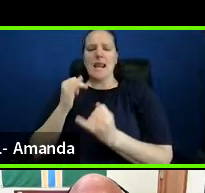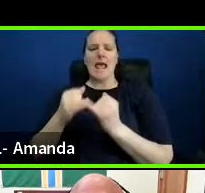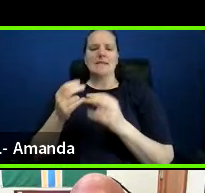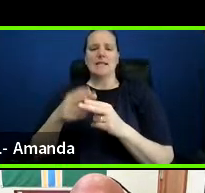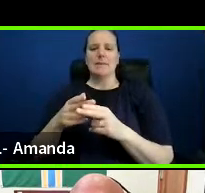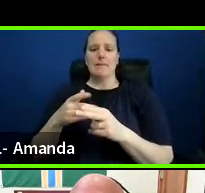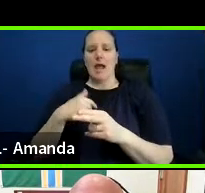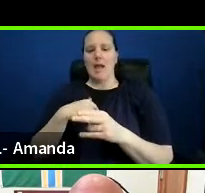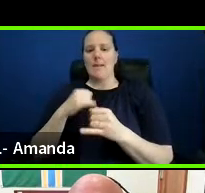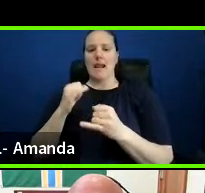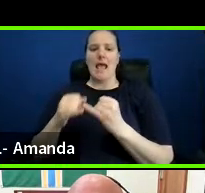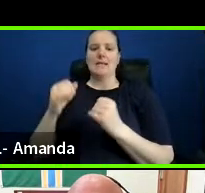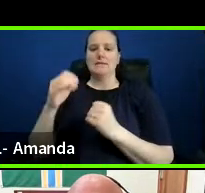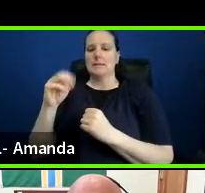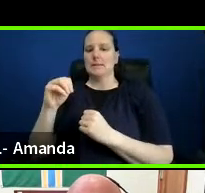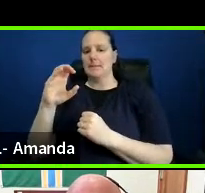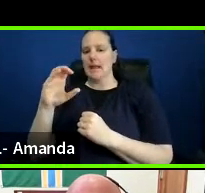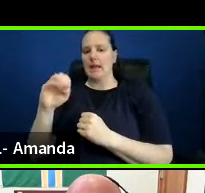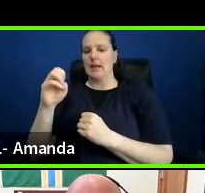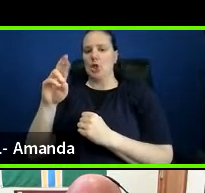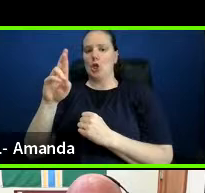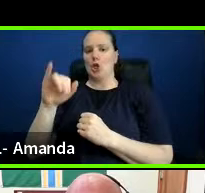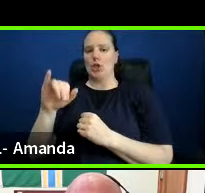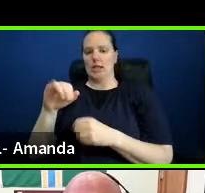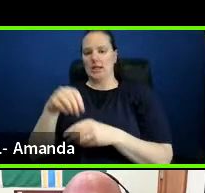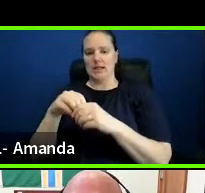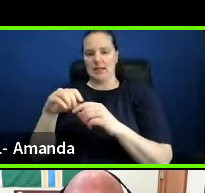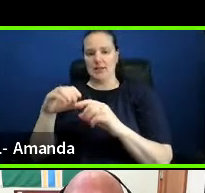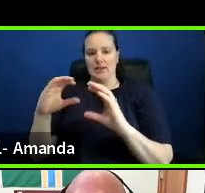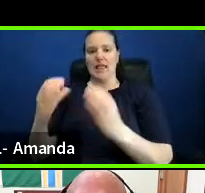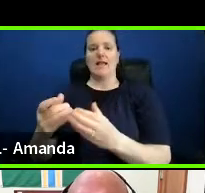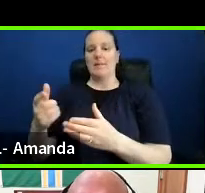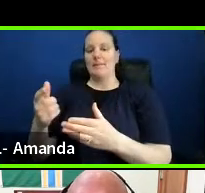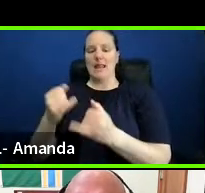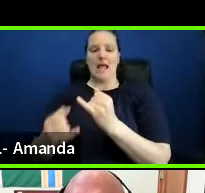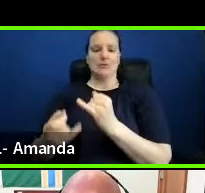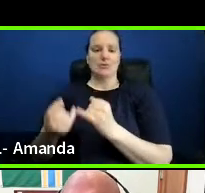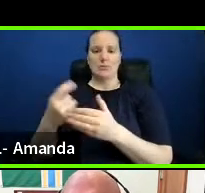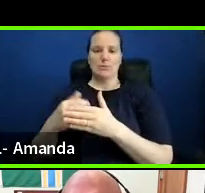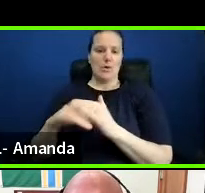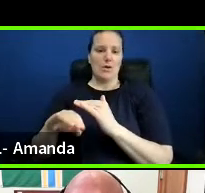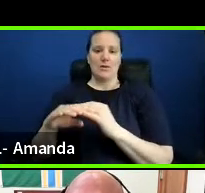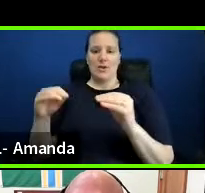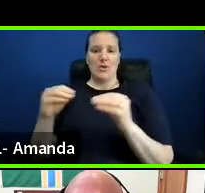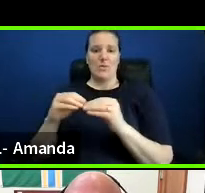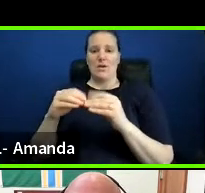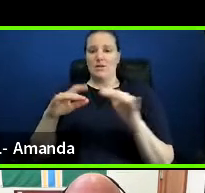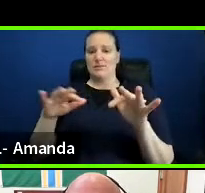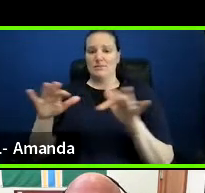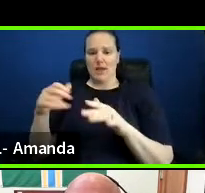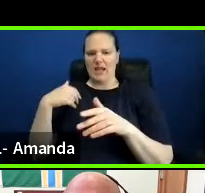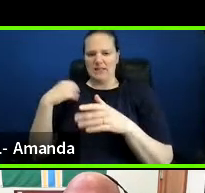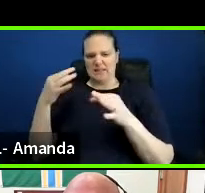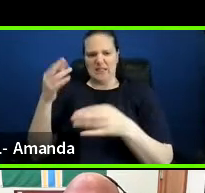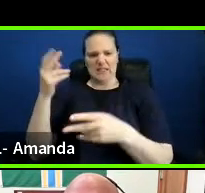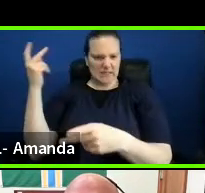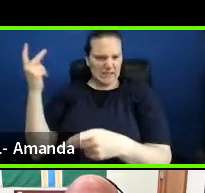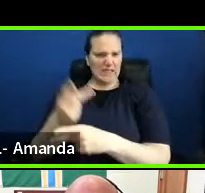the last McInerney in our clan, so I was the last one born. There are no others, and I decided to keep that